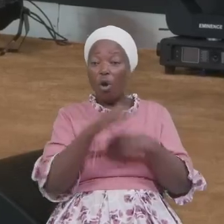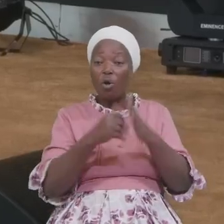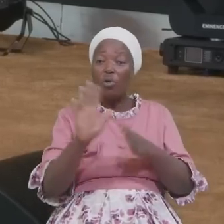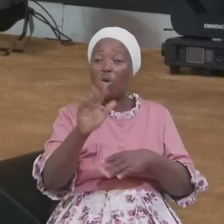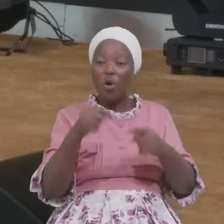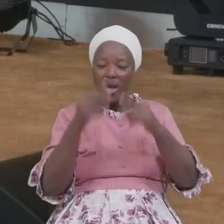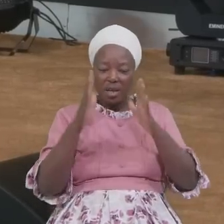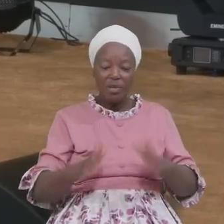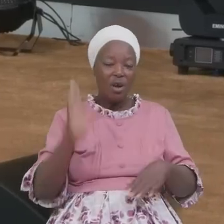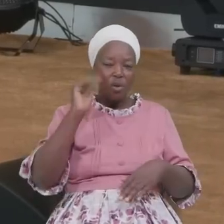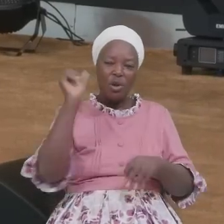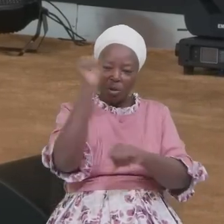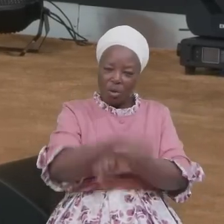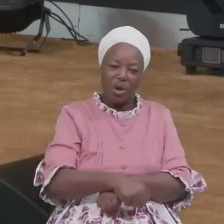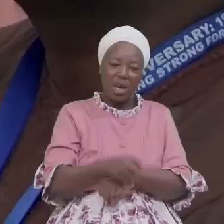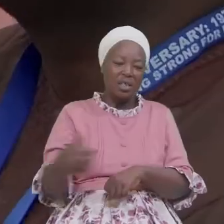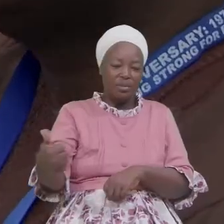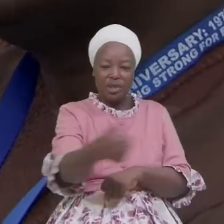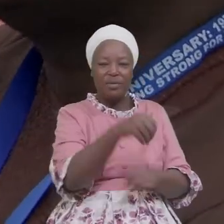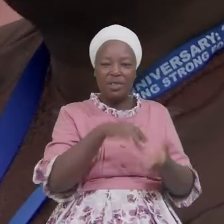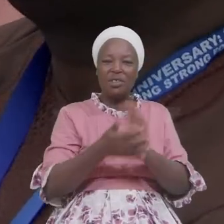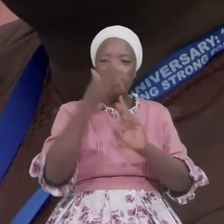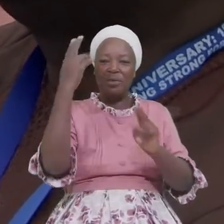enemies, will conquer themselves.